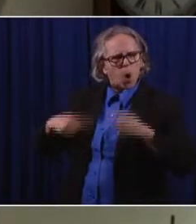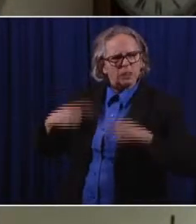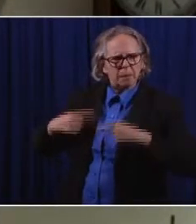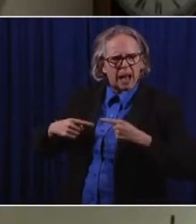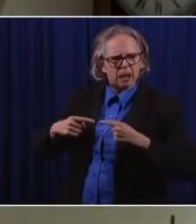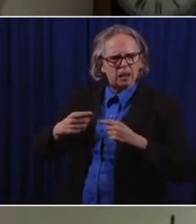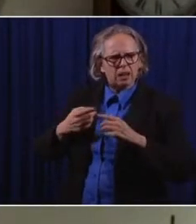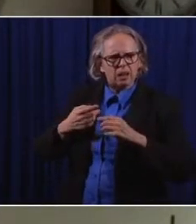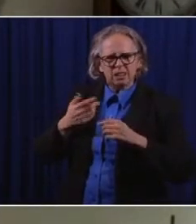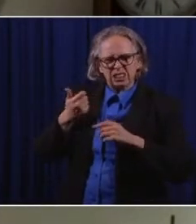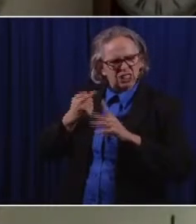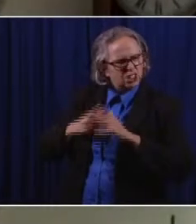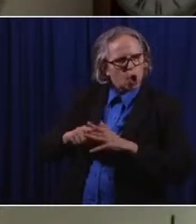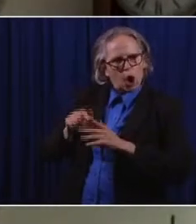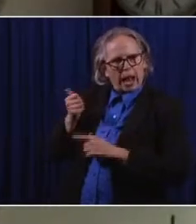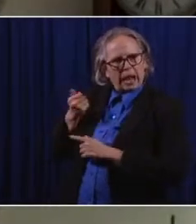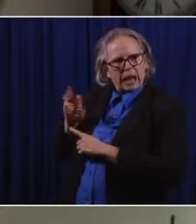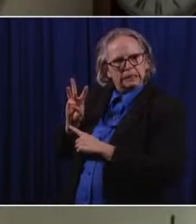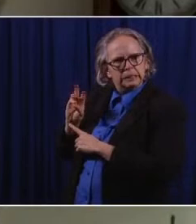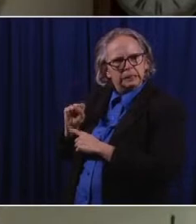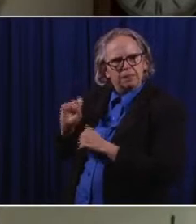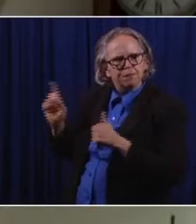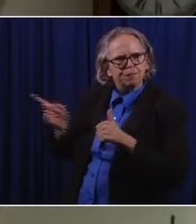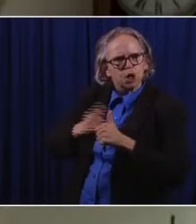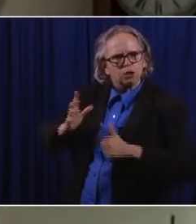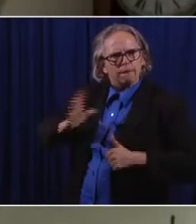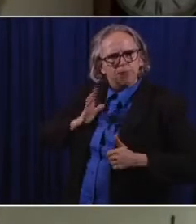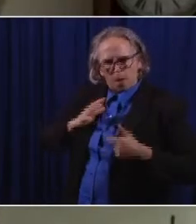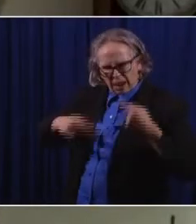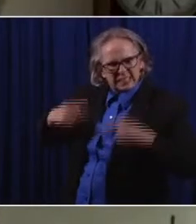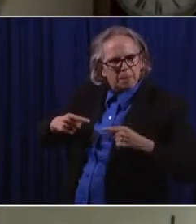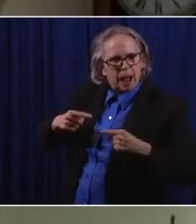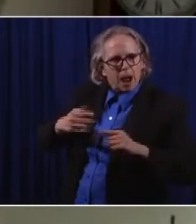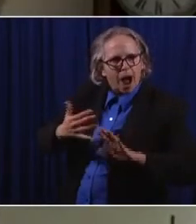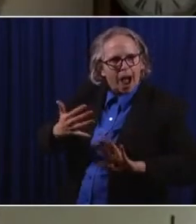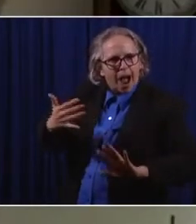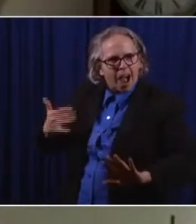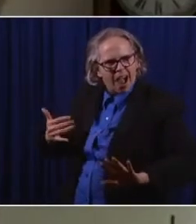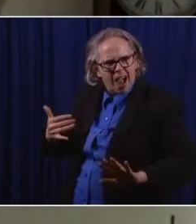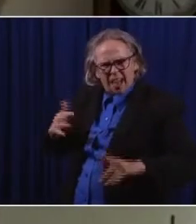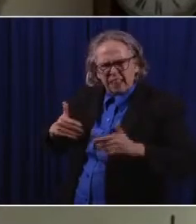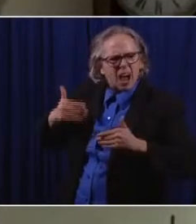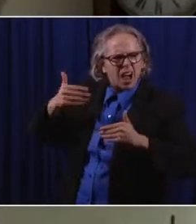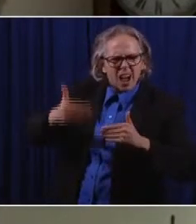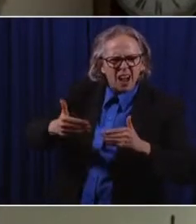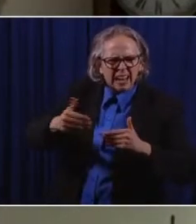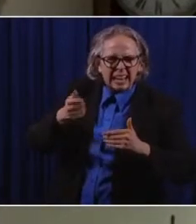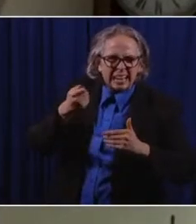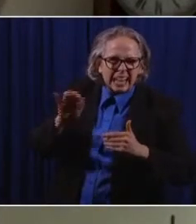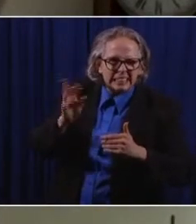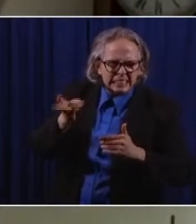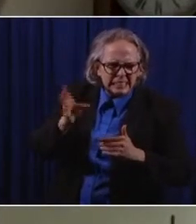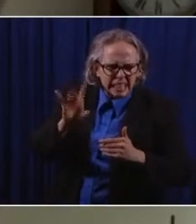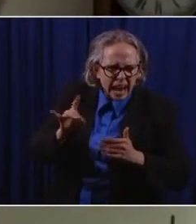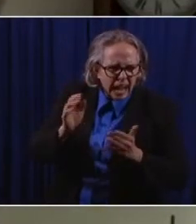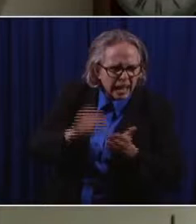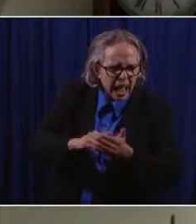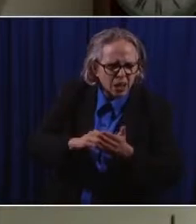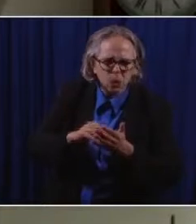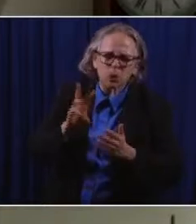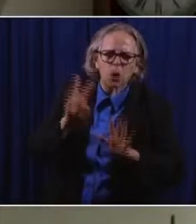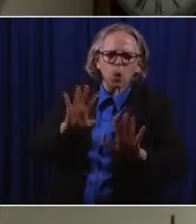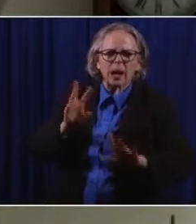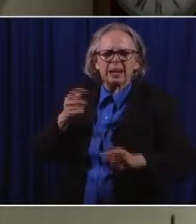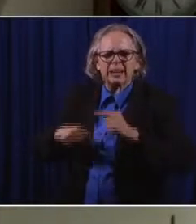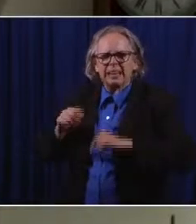had one, and then I think it picked up again, and I don't know whether it's 68 or 72, but at some point picked up again. Then now it's